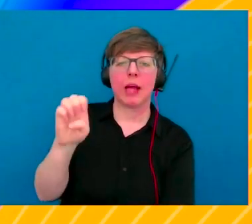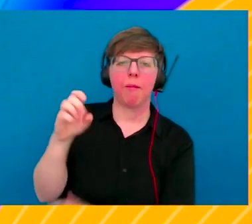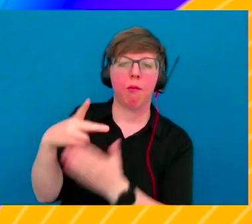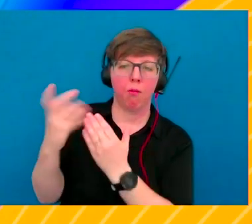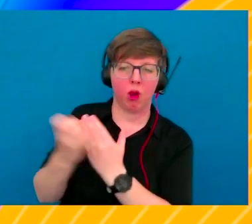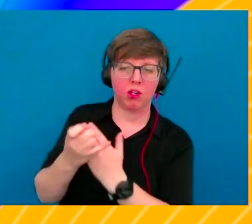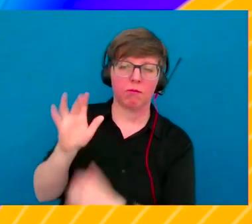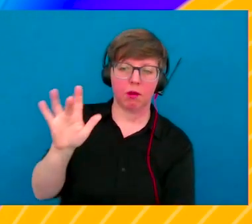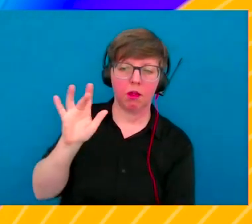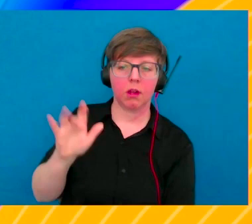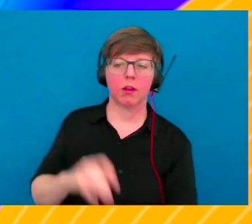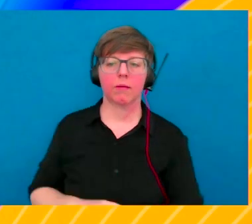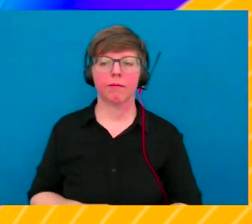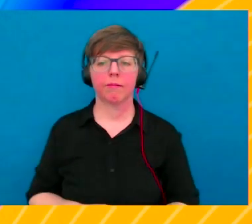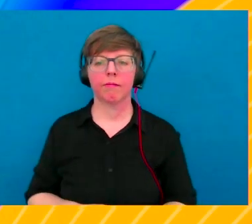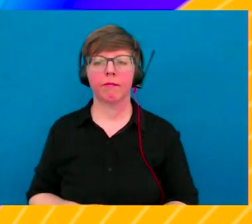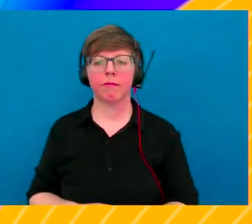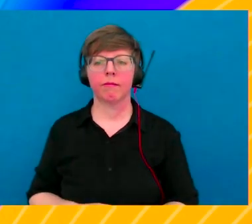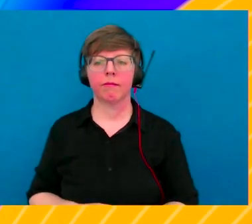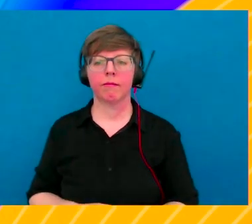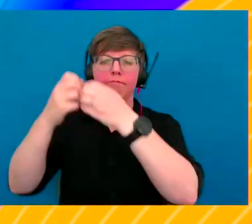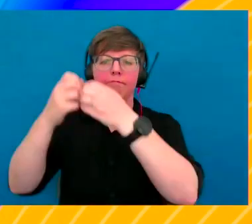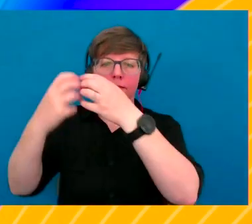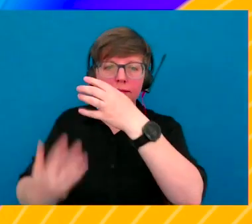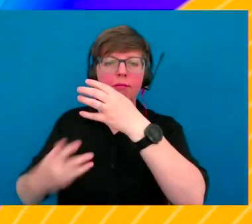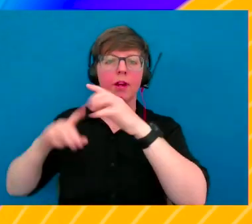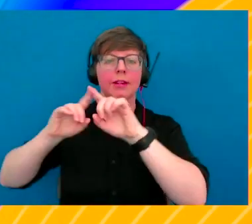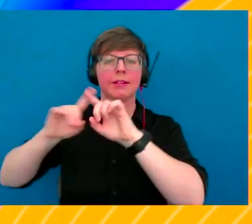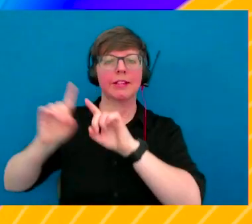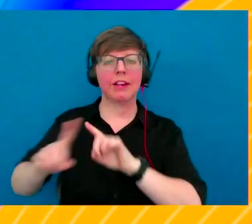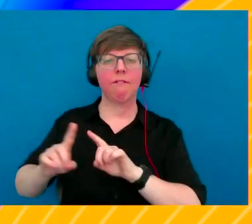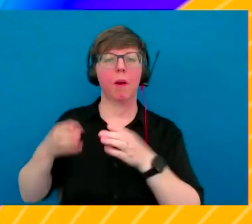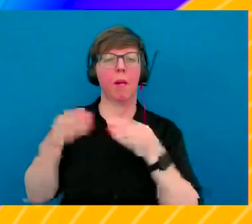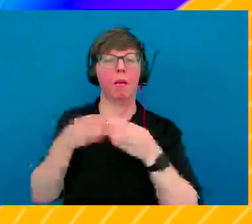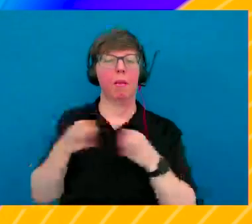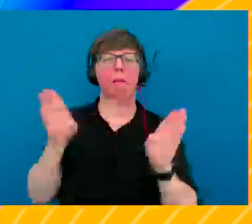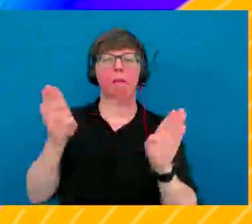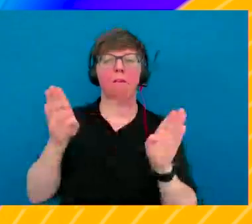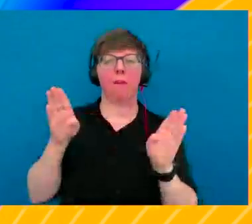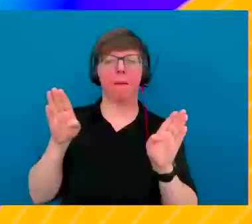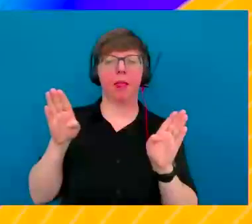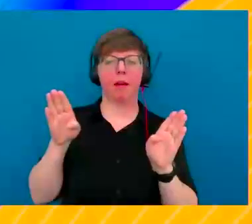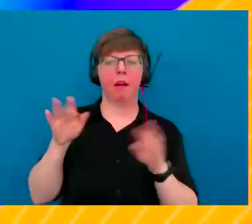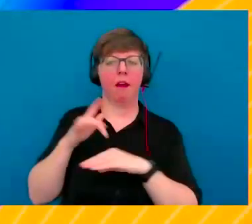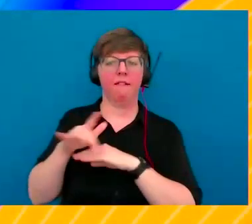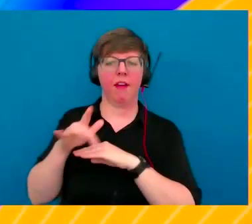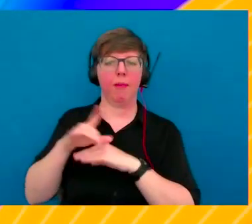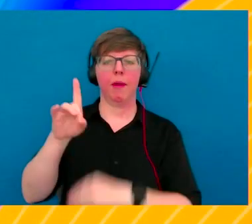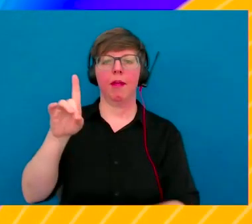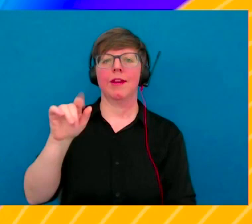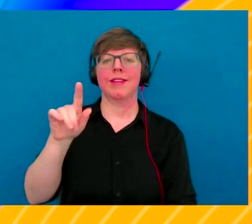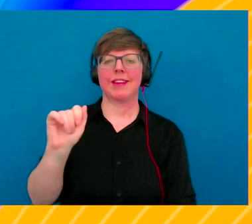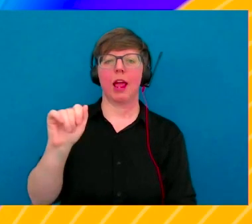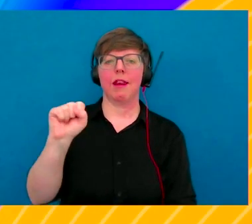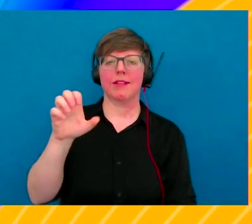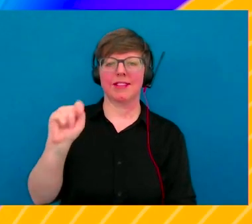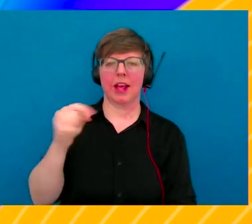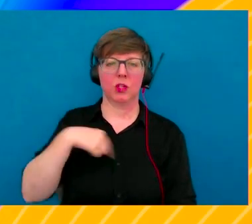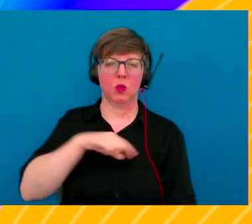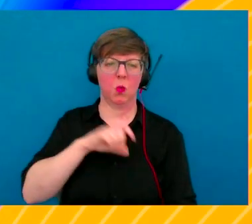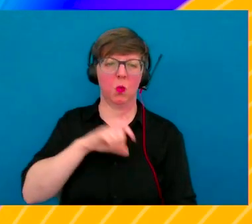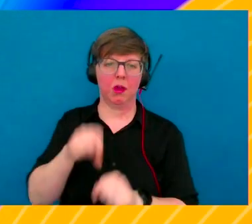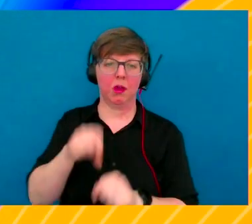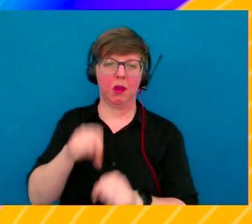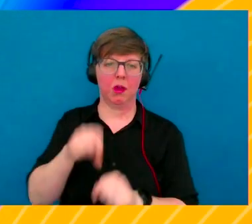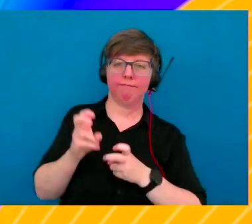we get a list of different publicly available data sets that we can use to create that project. And then if I do that and I